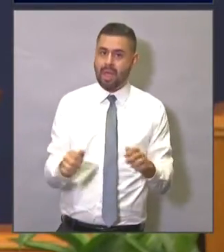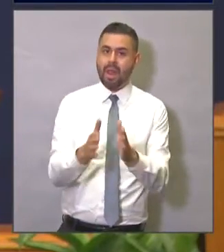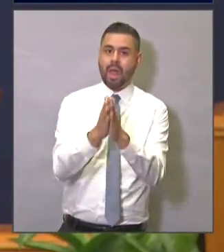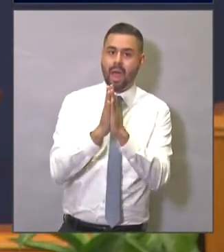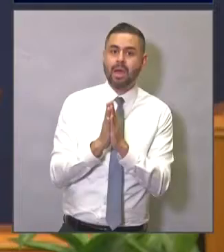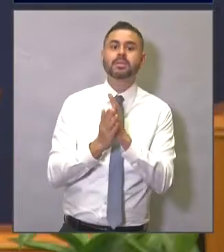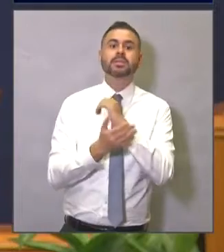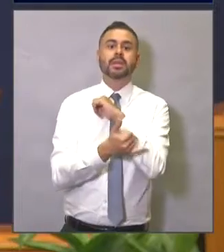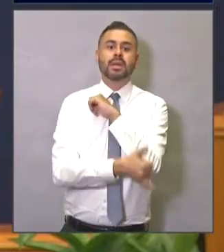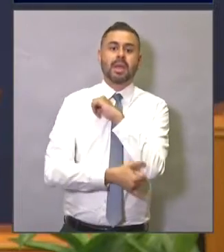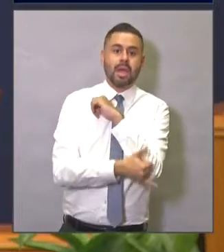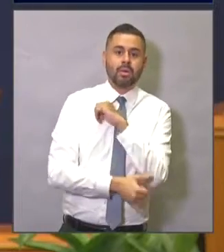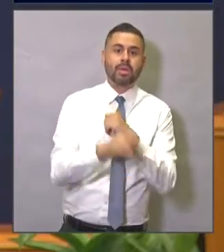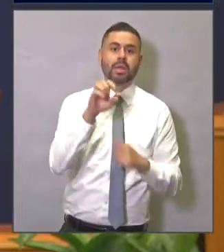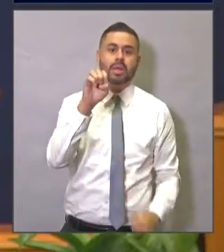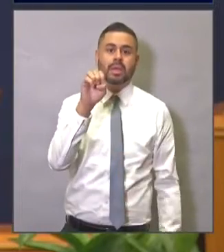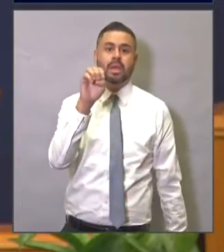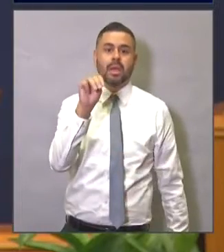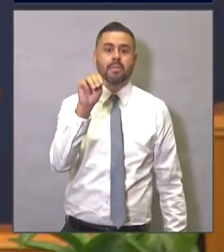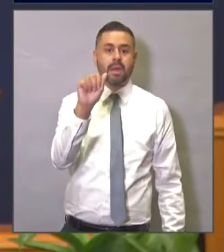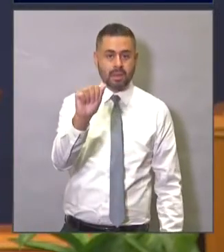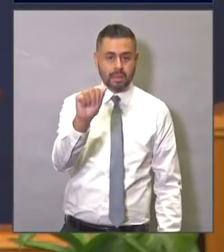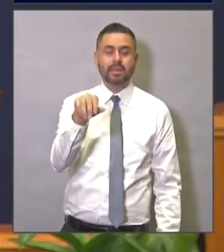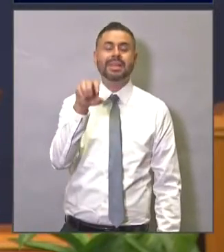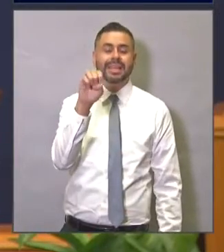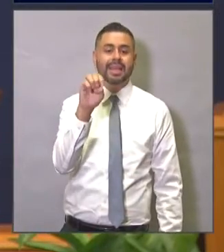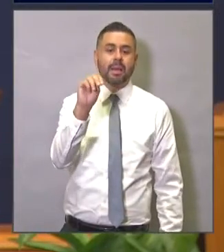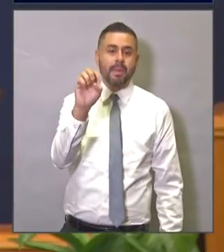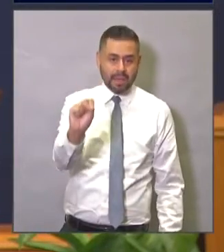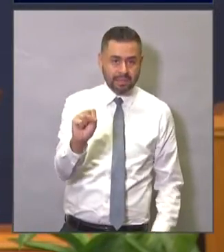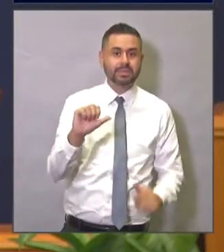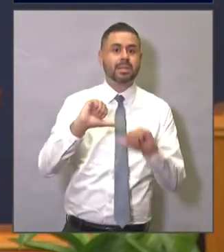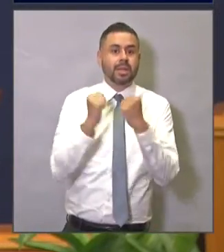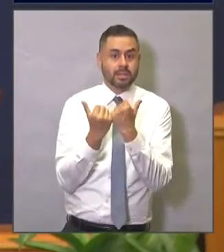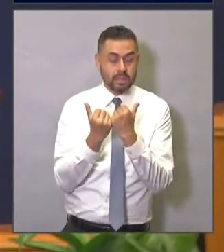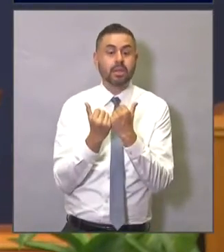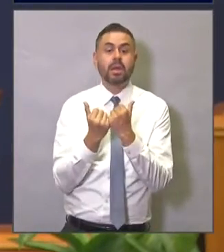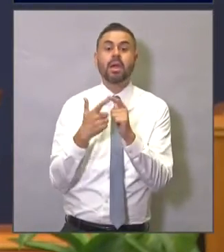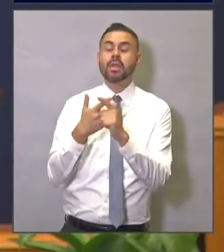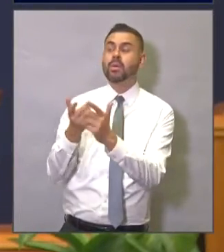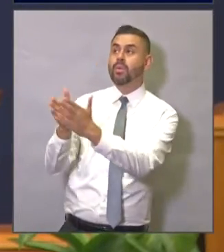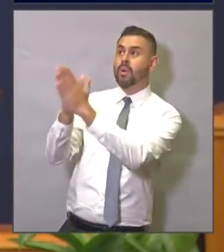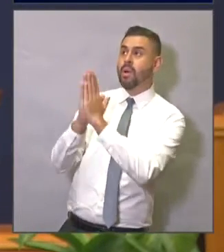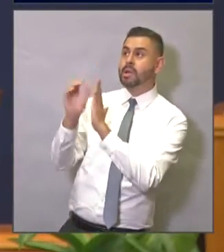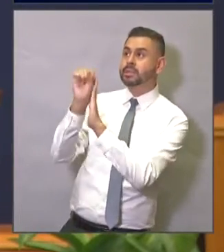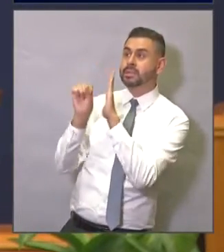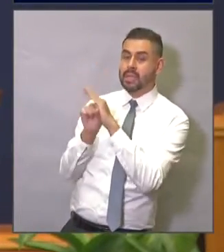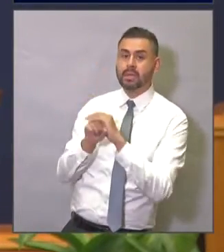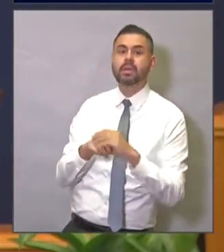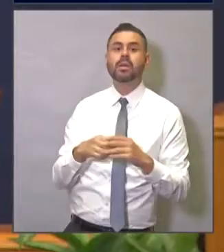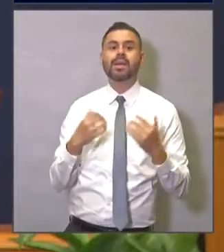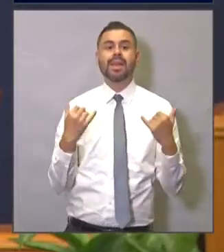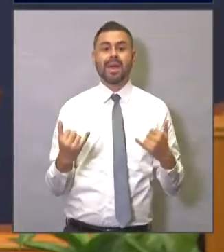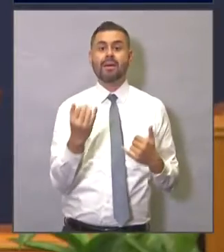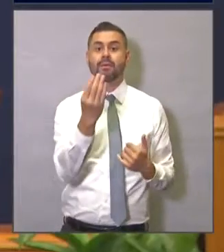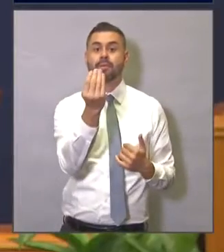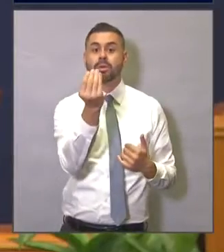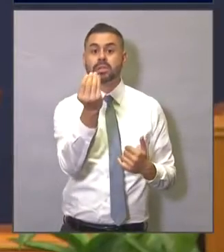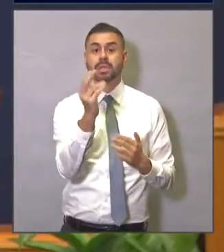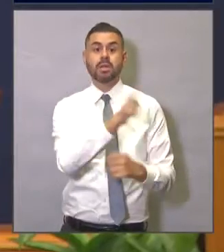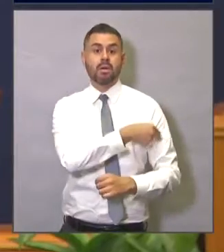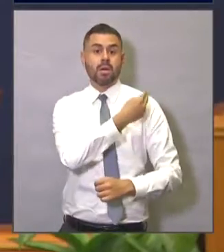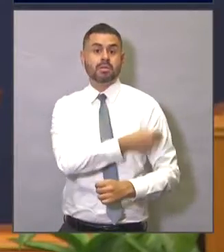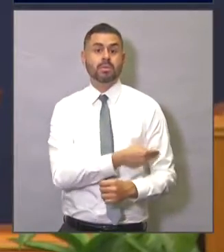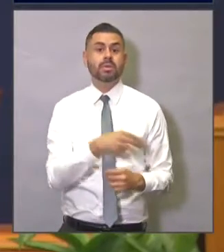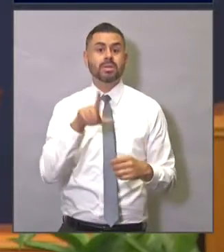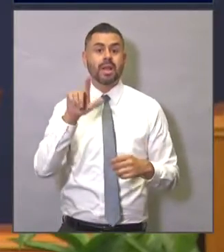through the county EMS agency, and those requests are channeled through to the state. To date, 14 hospitals within Los